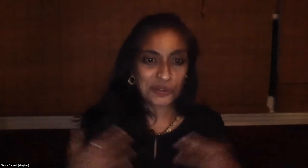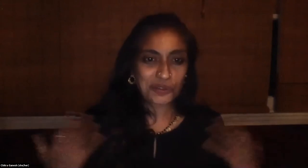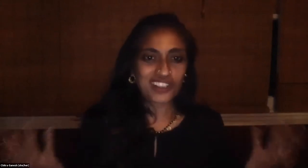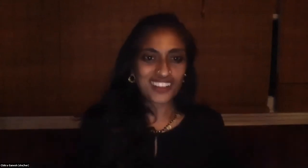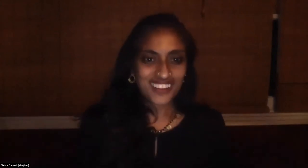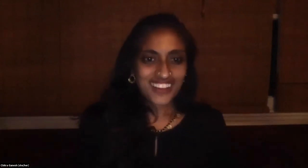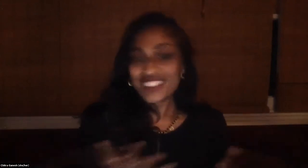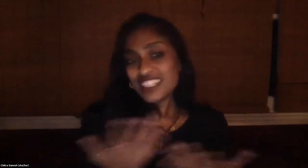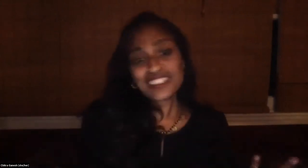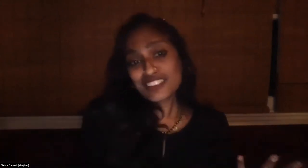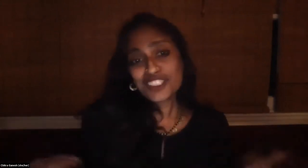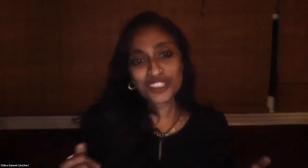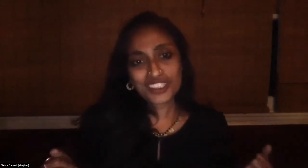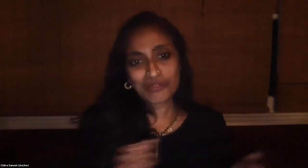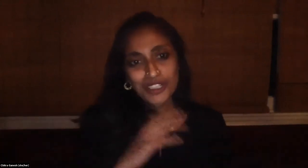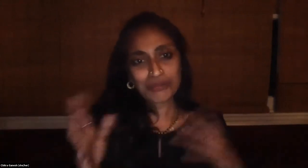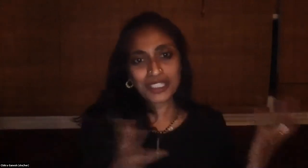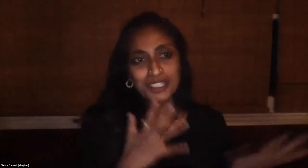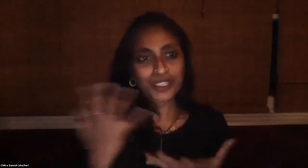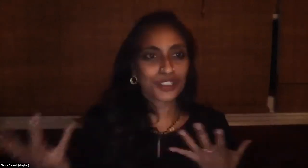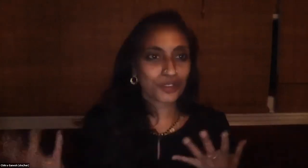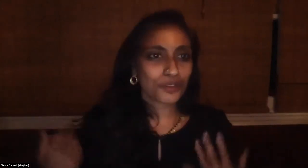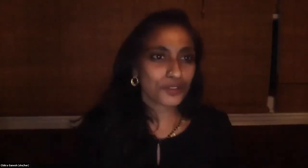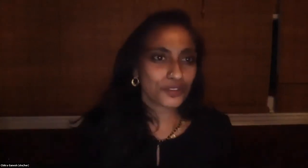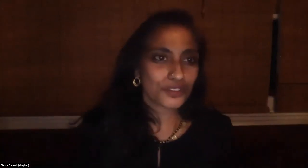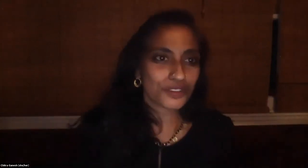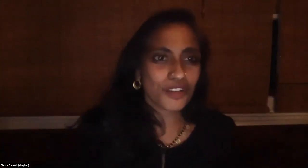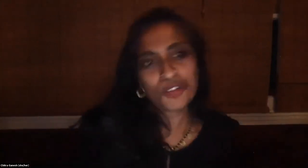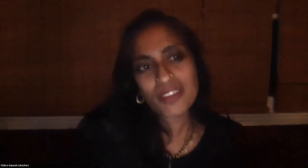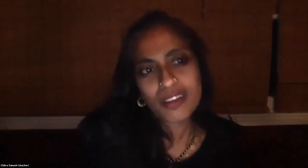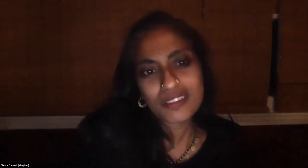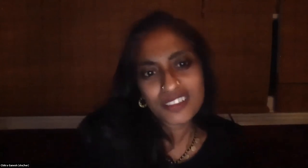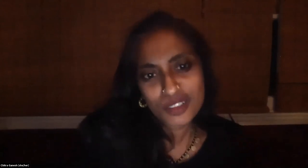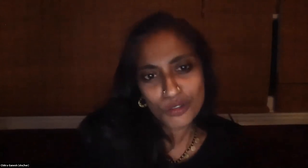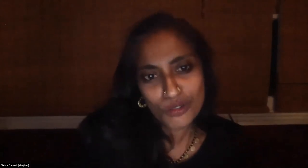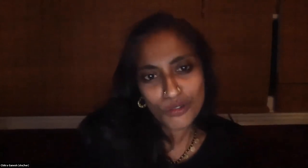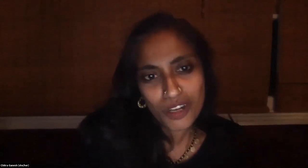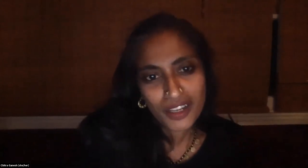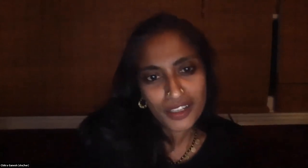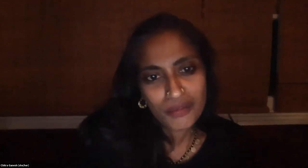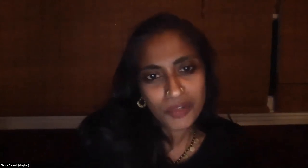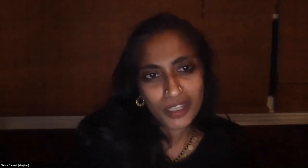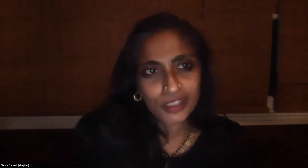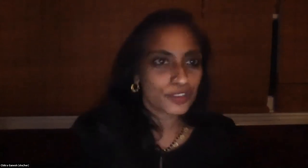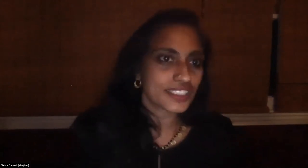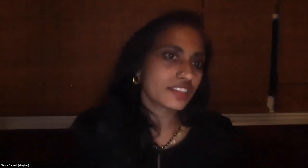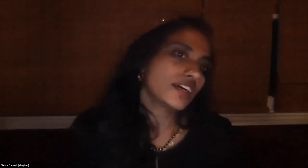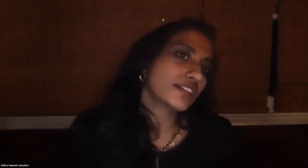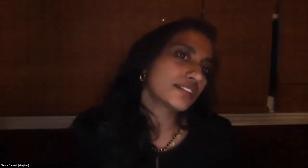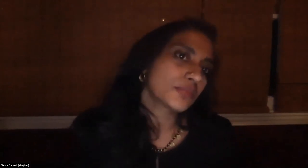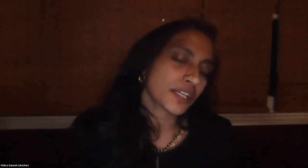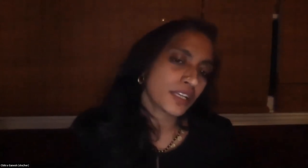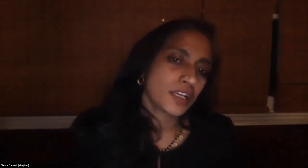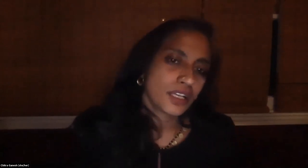include an insulation as well. I mean, it can include everything. So I, my interest in